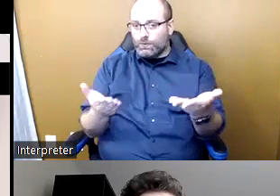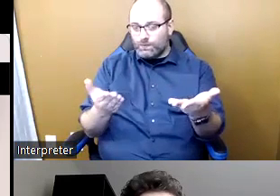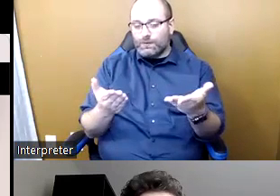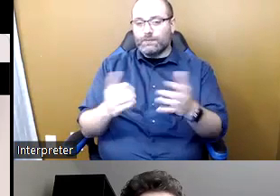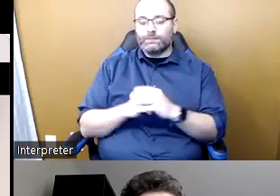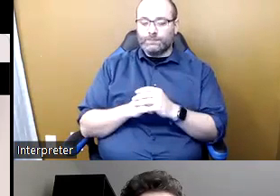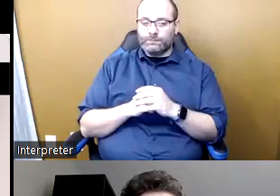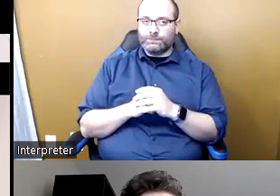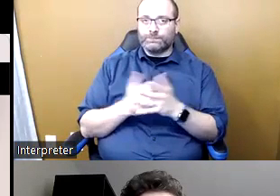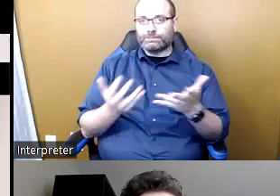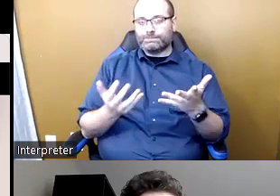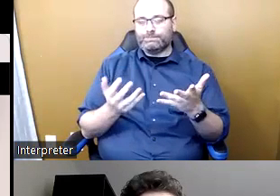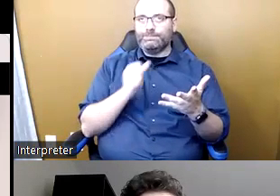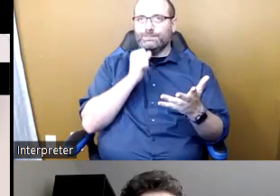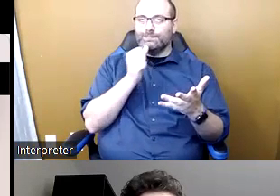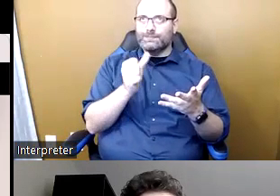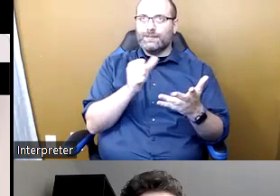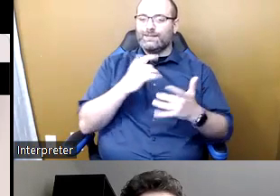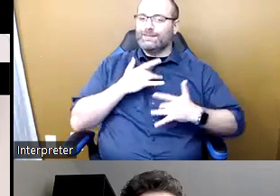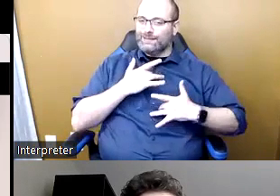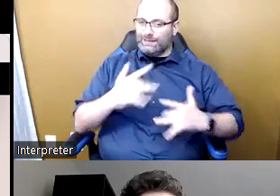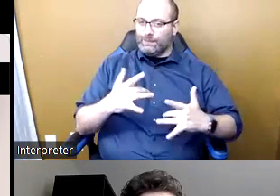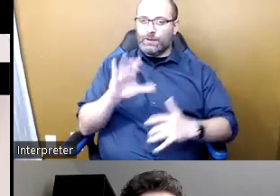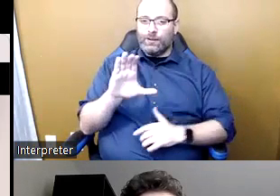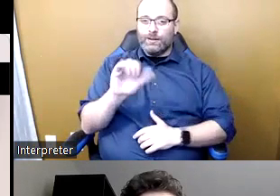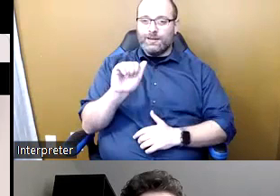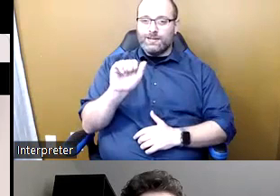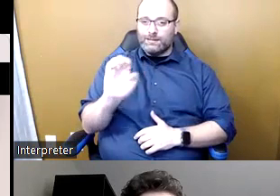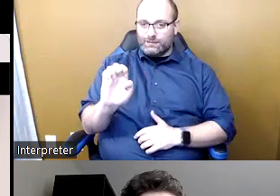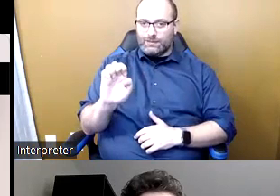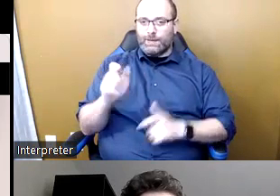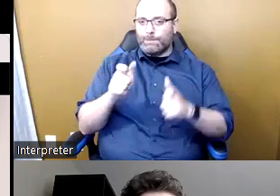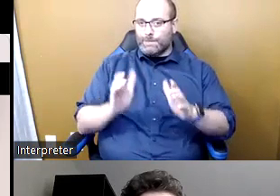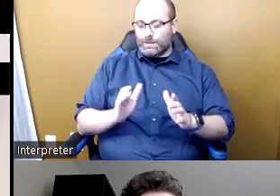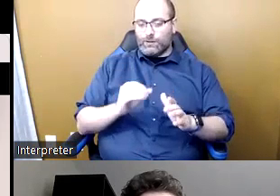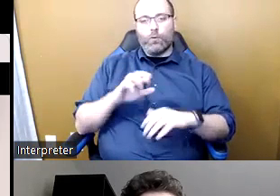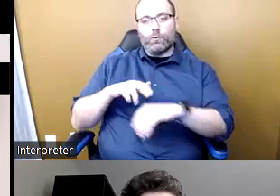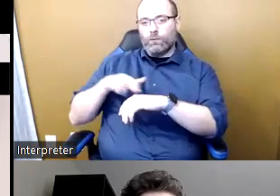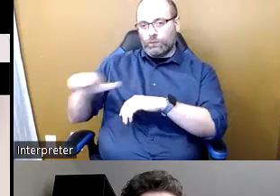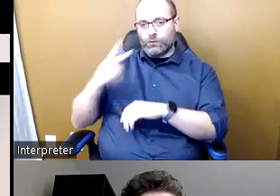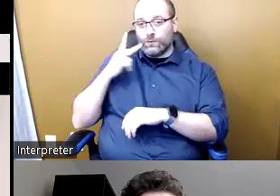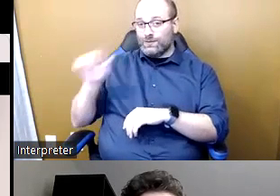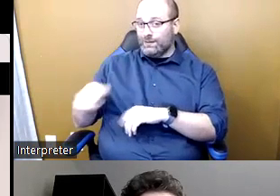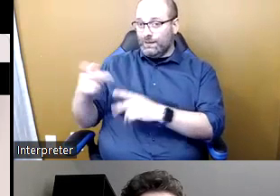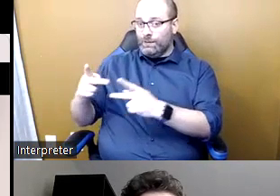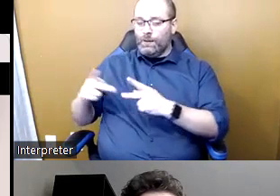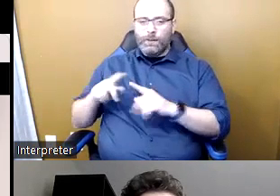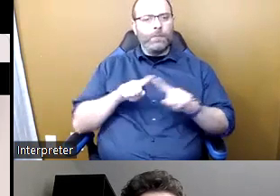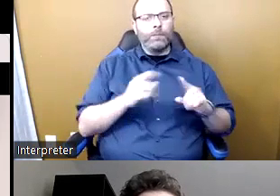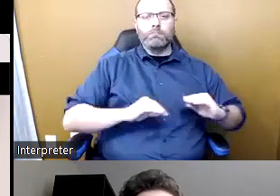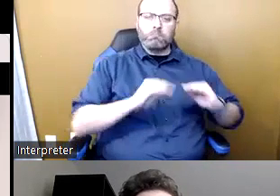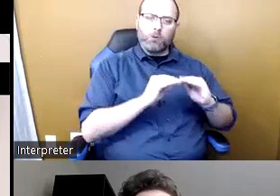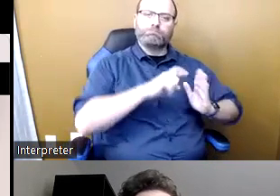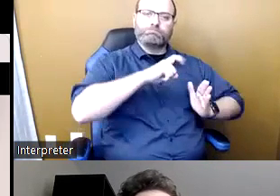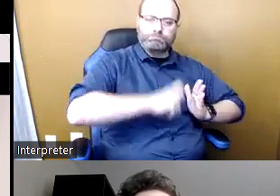is, not the typical case management or referral type of work that they'd see somewhere else, but more of a conversation of like, oh